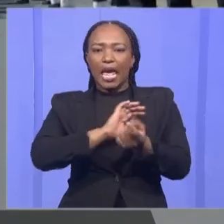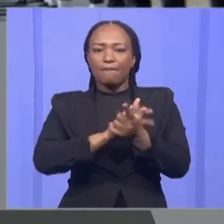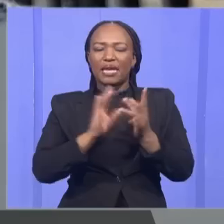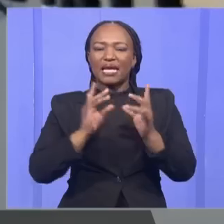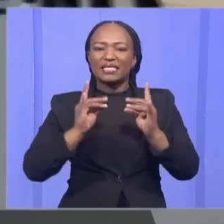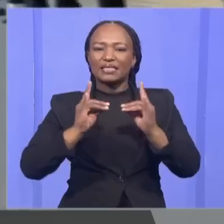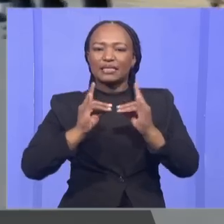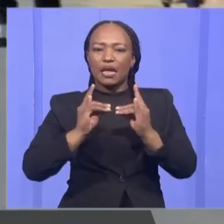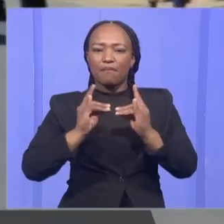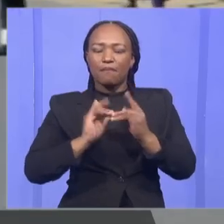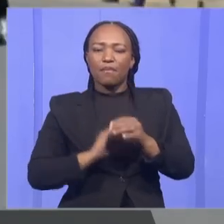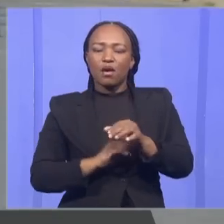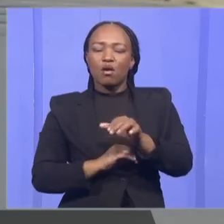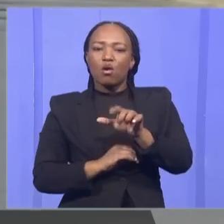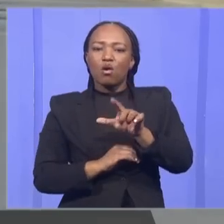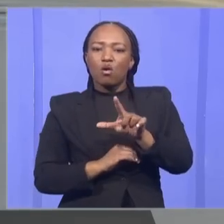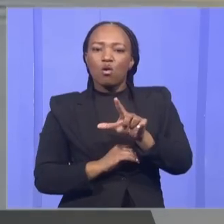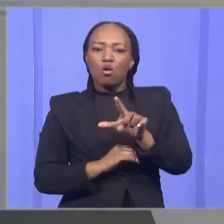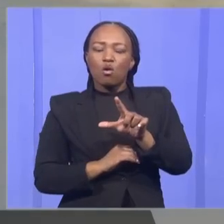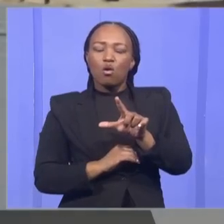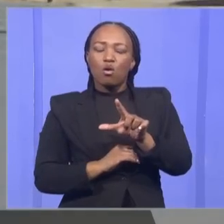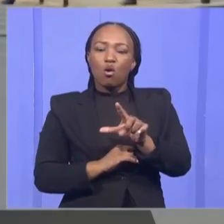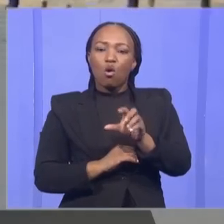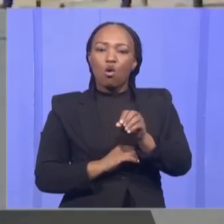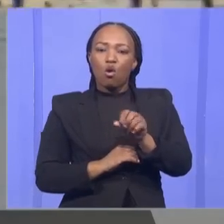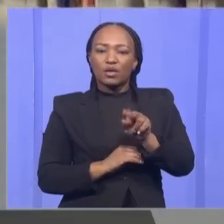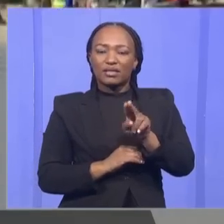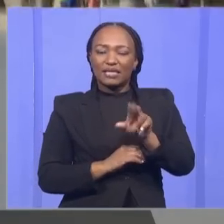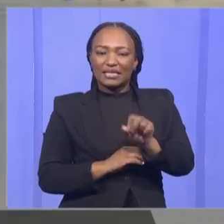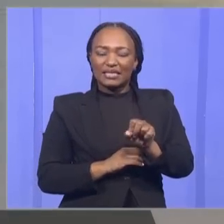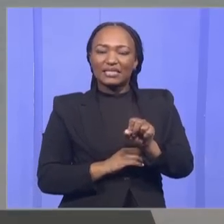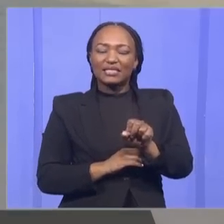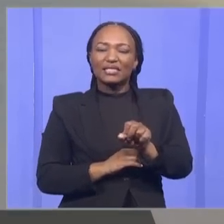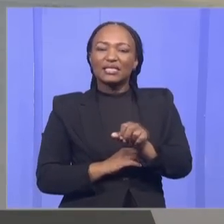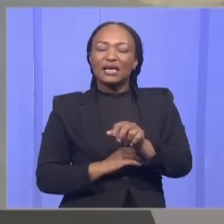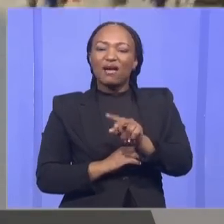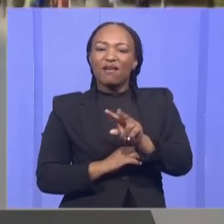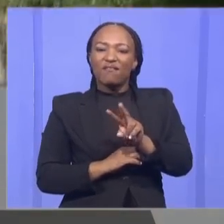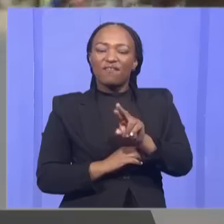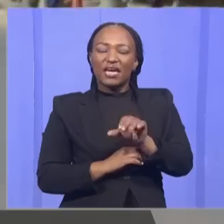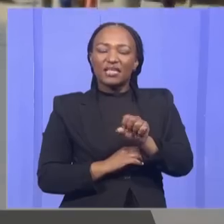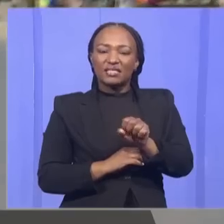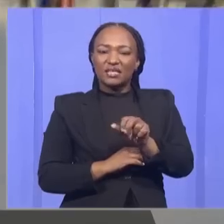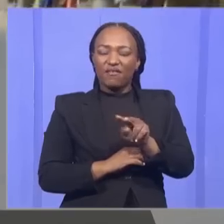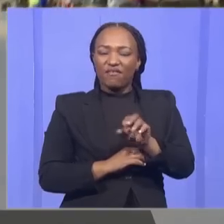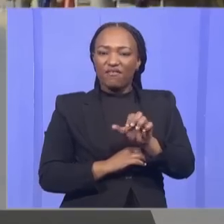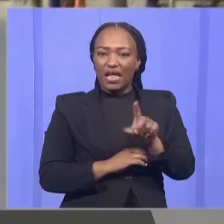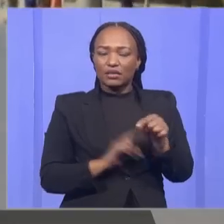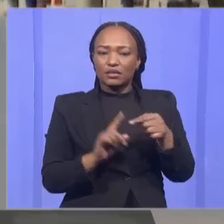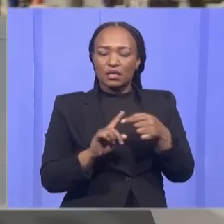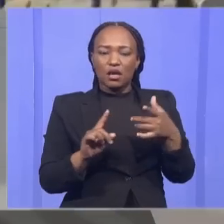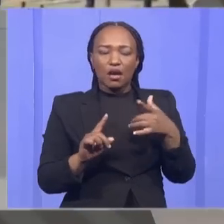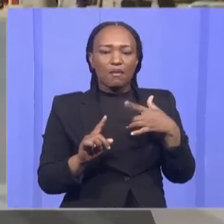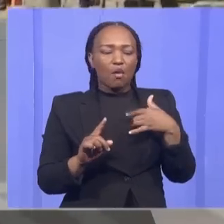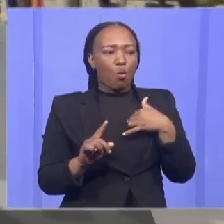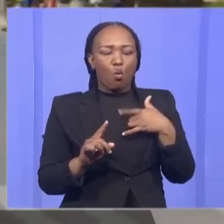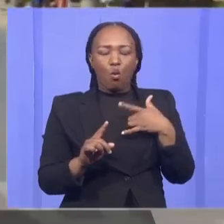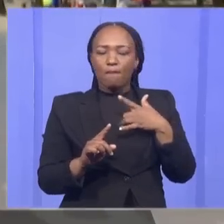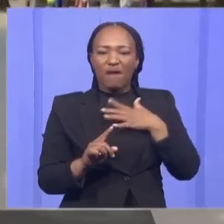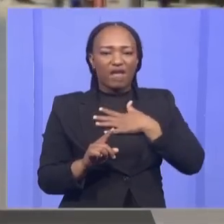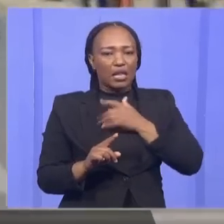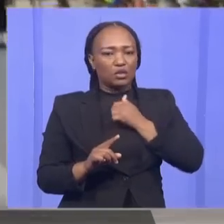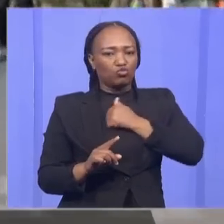I felt sorry for all of those troops who had to stand on the pitch there, and the weather at some point,